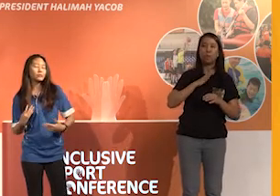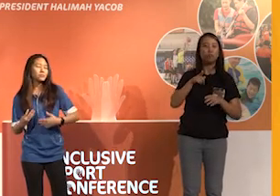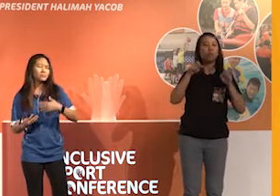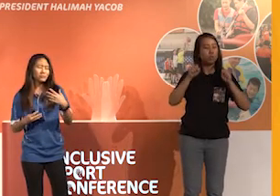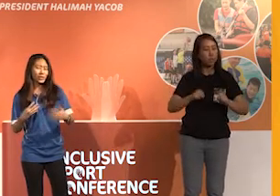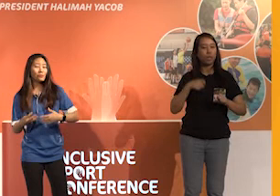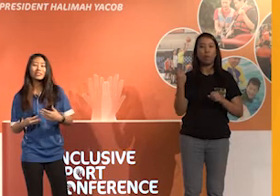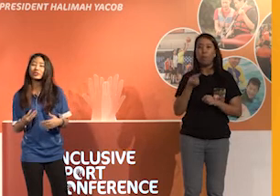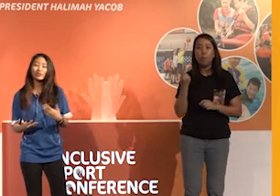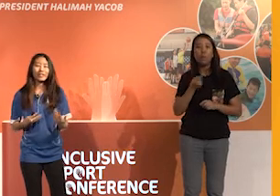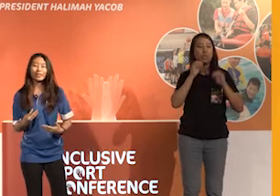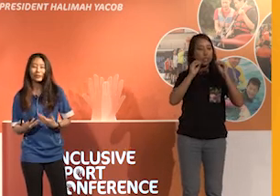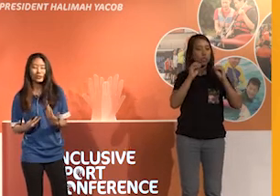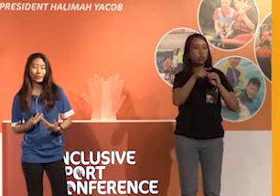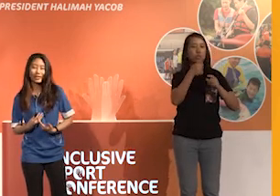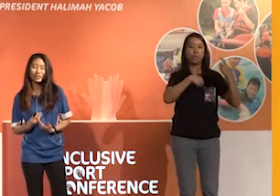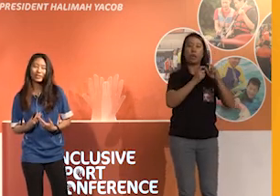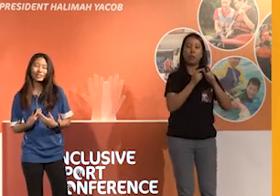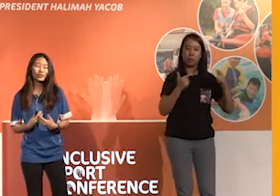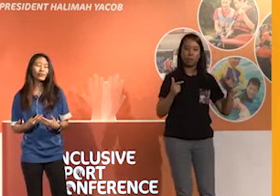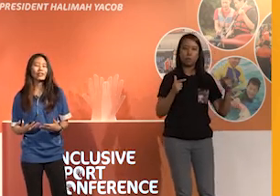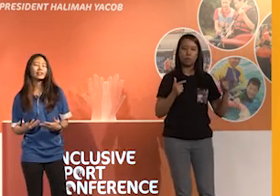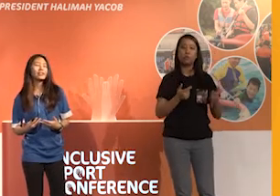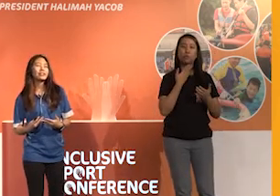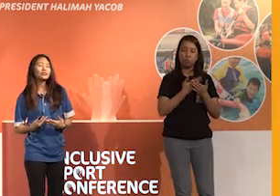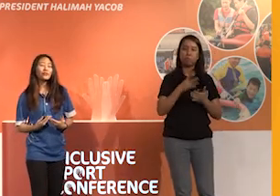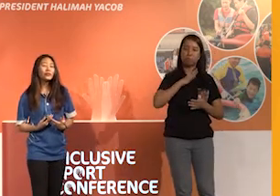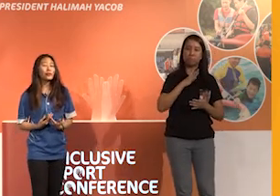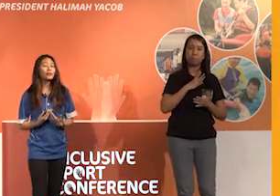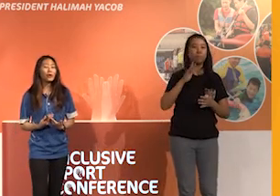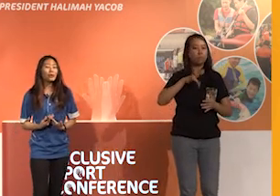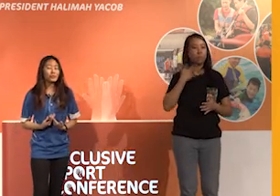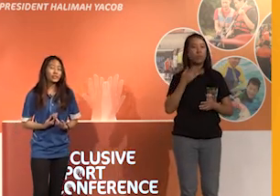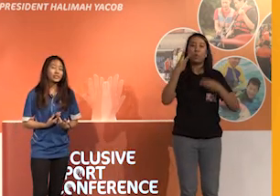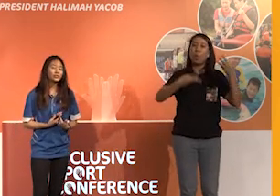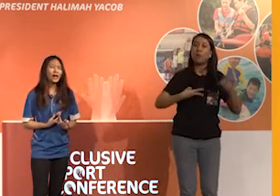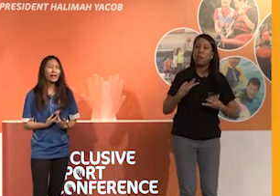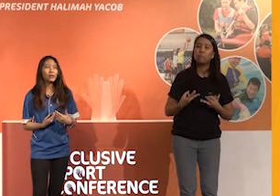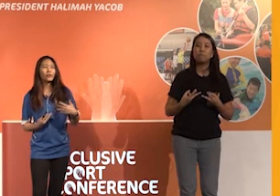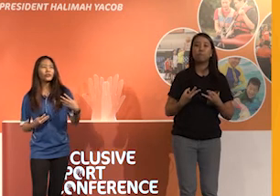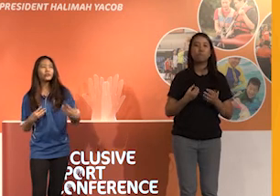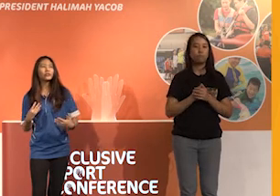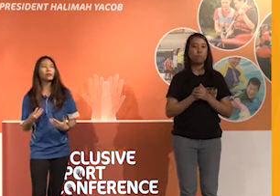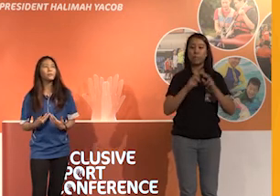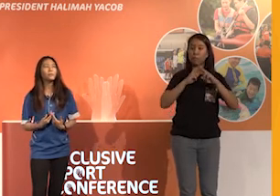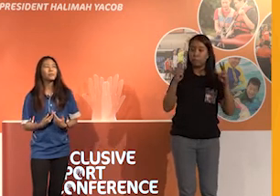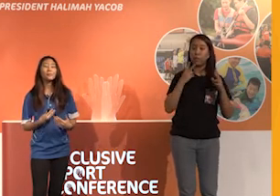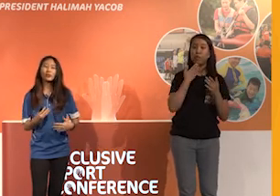always teach you sign language and all that, so it's actually fine. So I felt very welcome actually. So I had a very